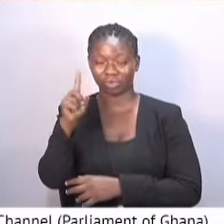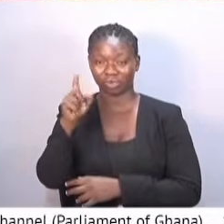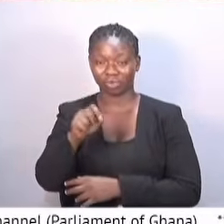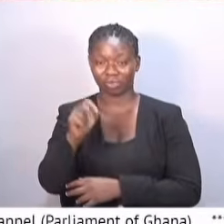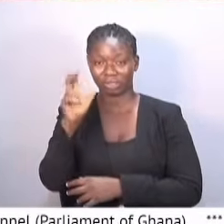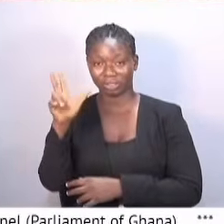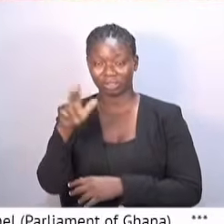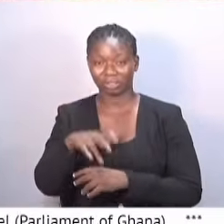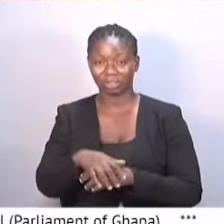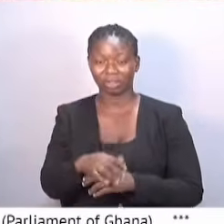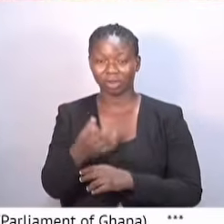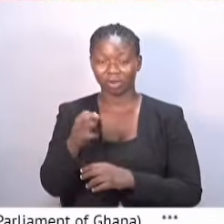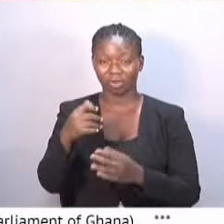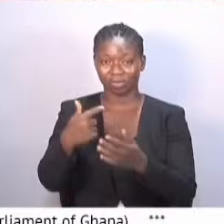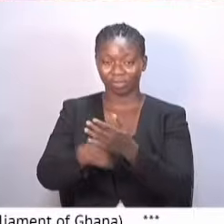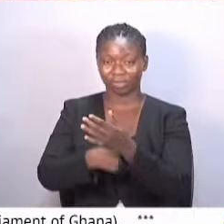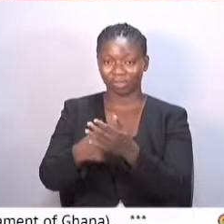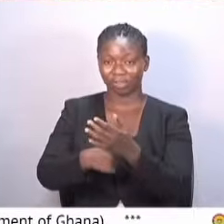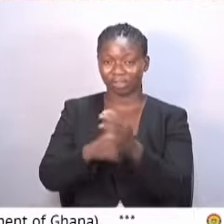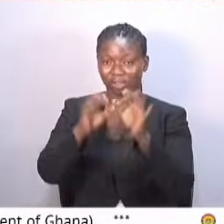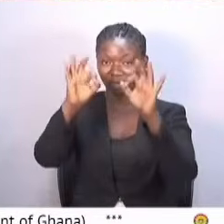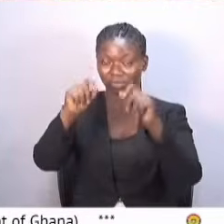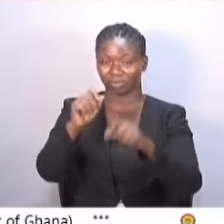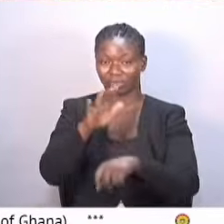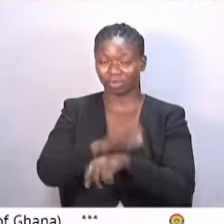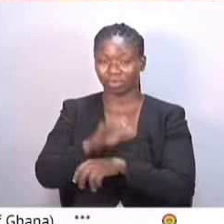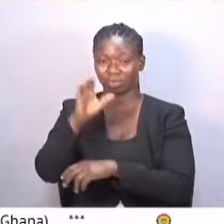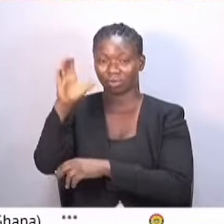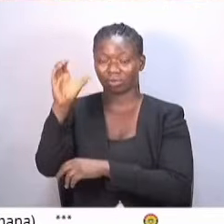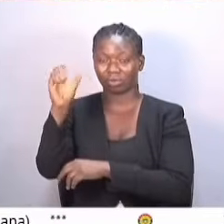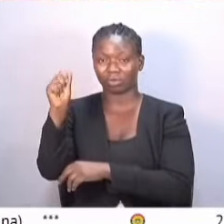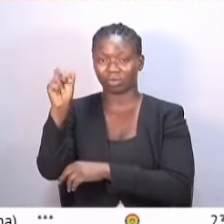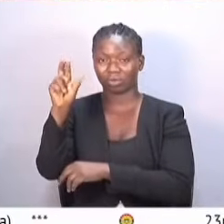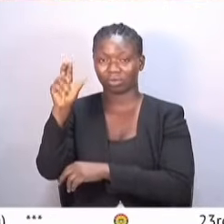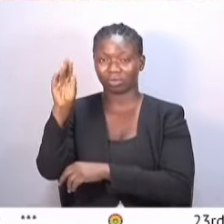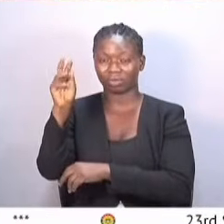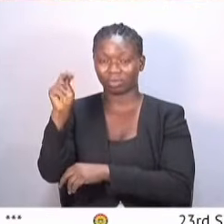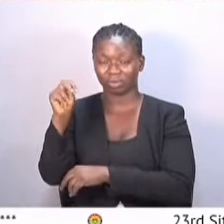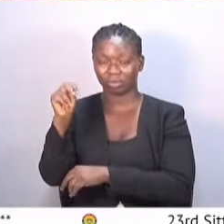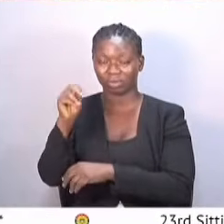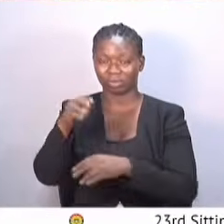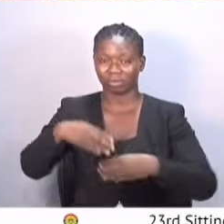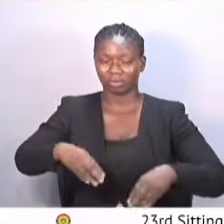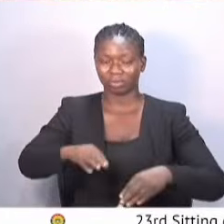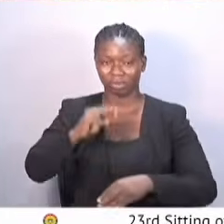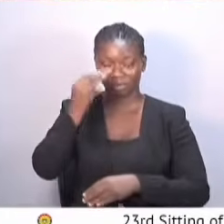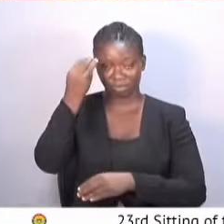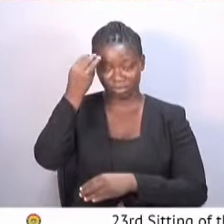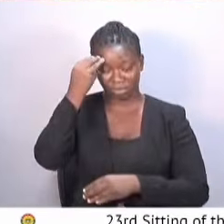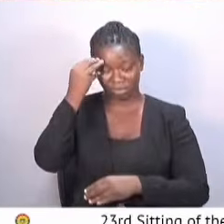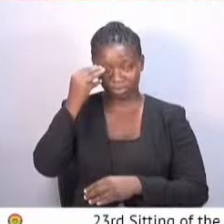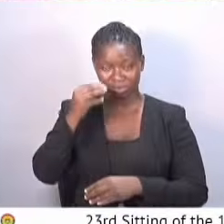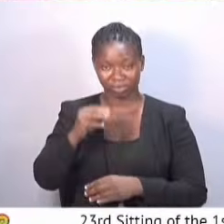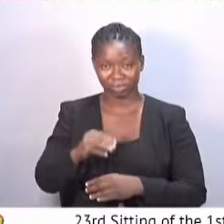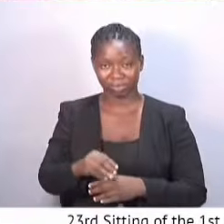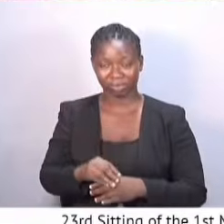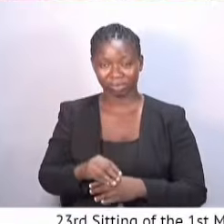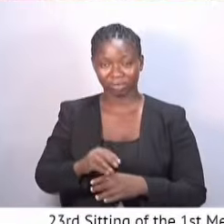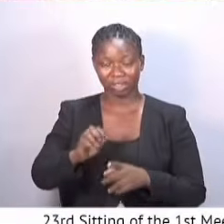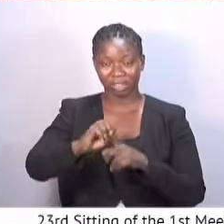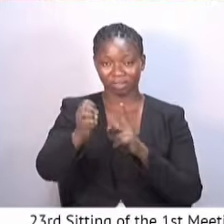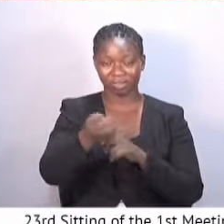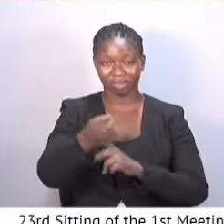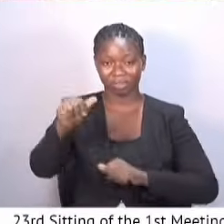2.7.1.3 of Ghana's Framework on Carbon Markets, the Ministry of Environment, Science and